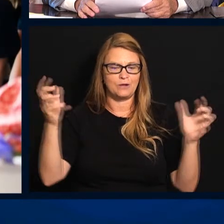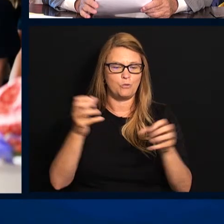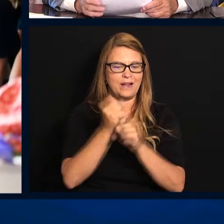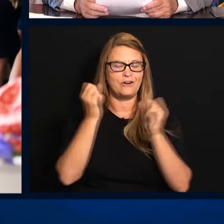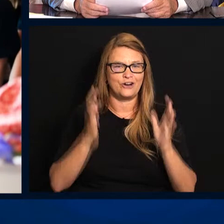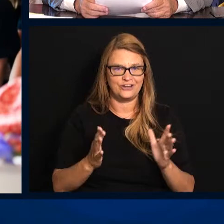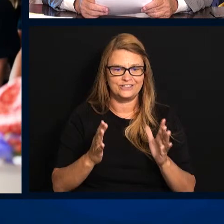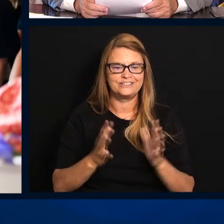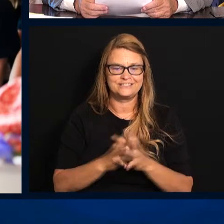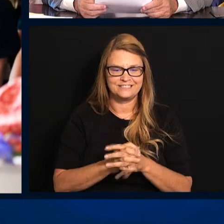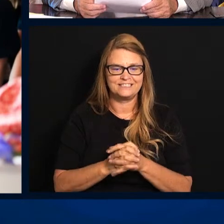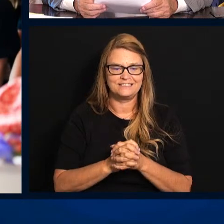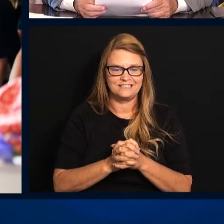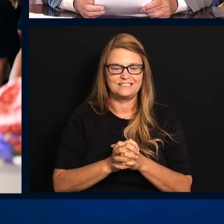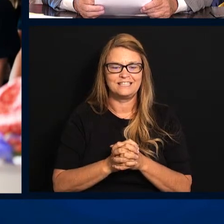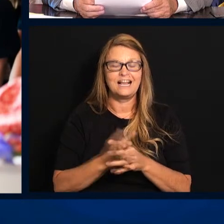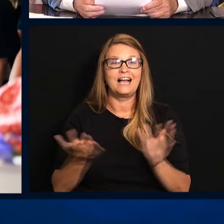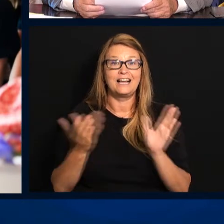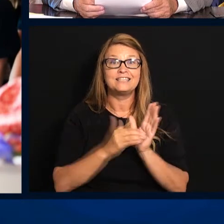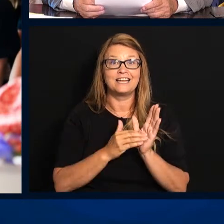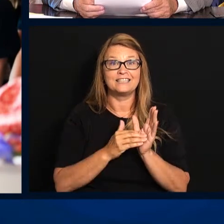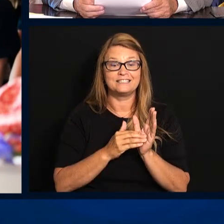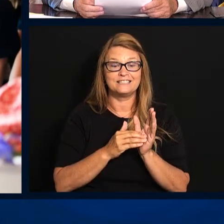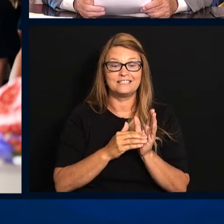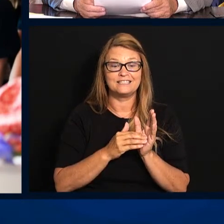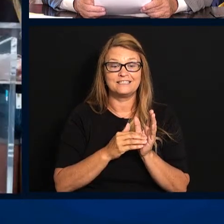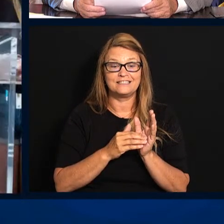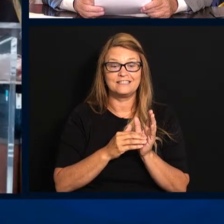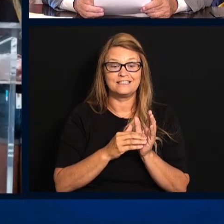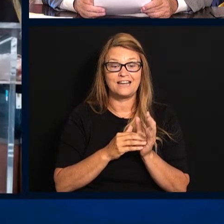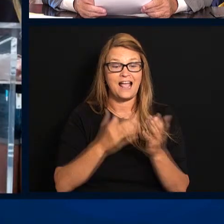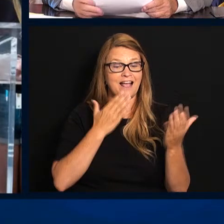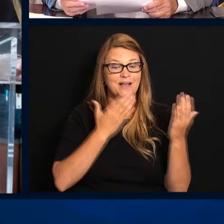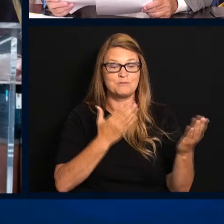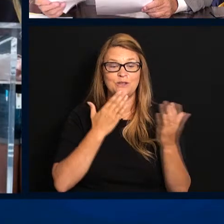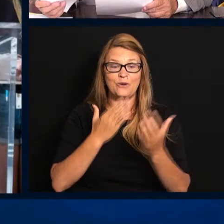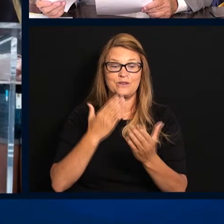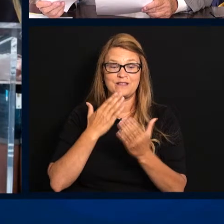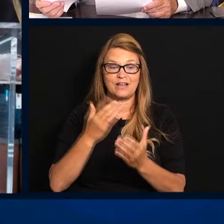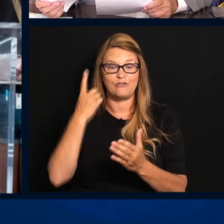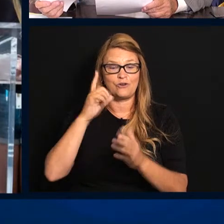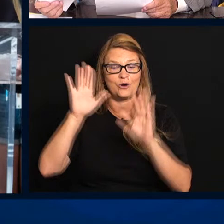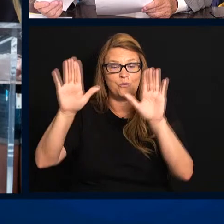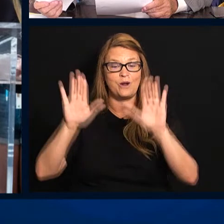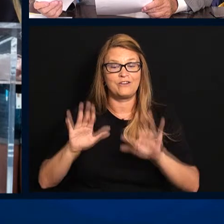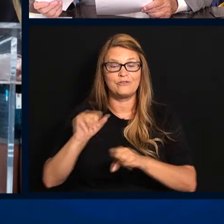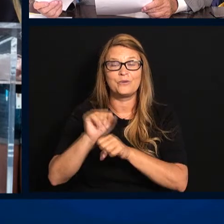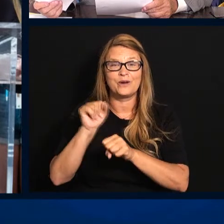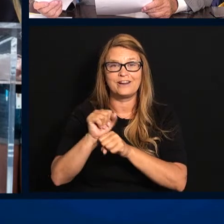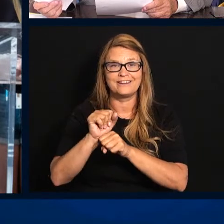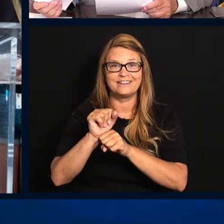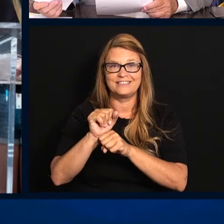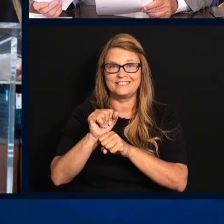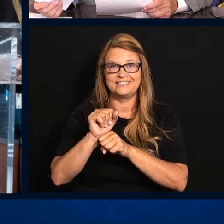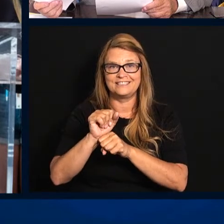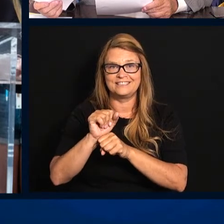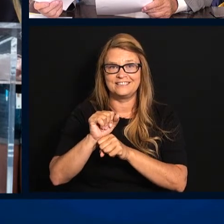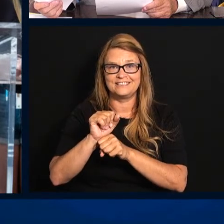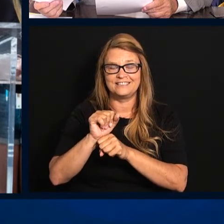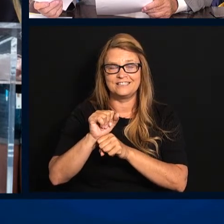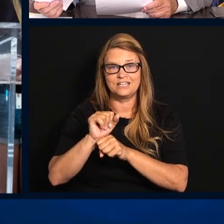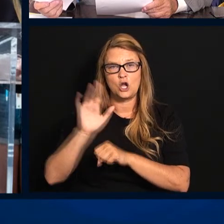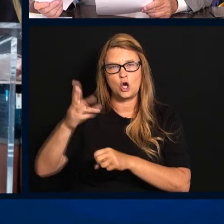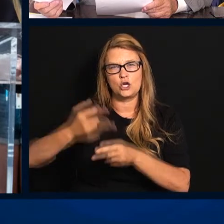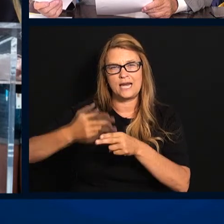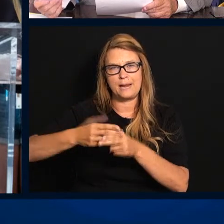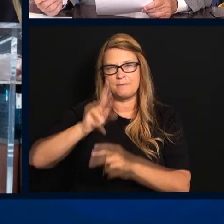know, and again, I can't thank her enough for all the great work that she did, and you know, her